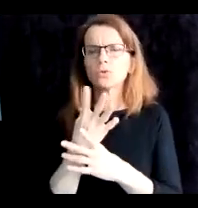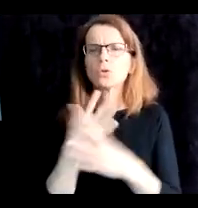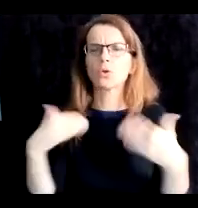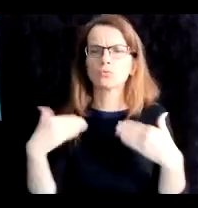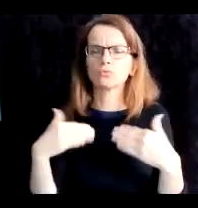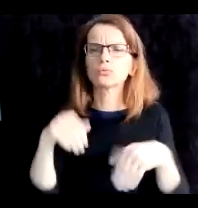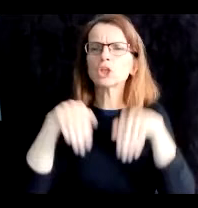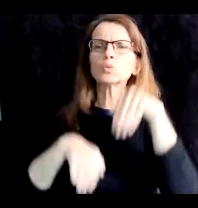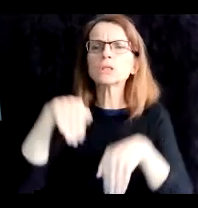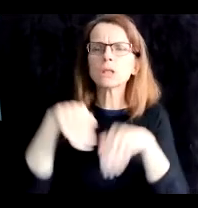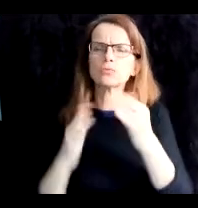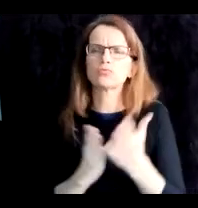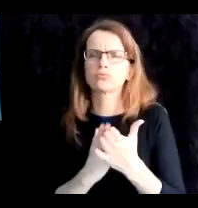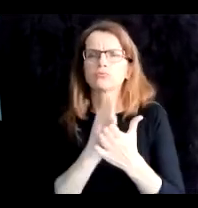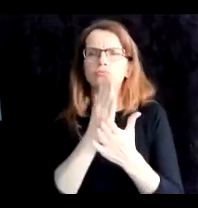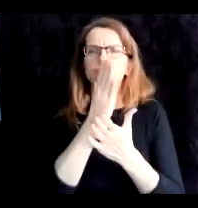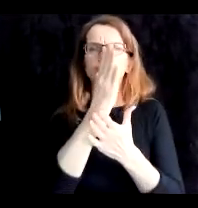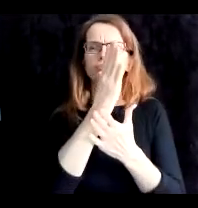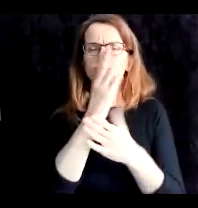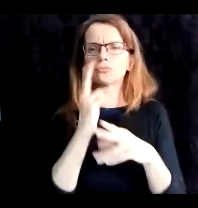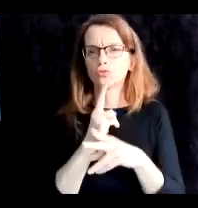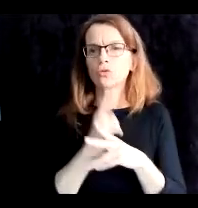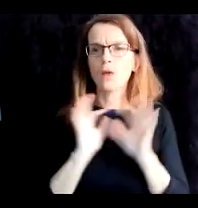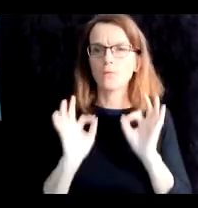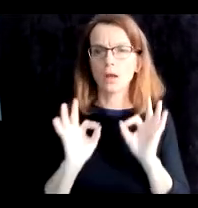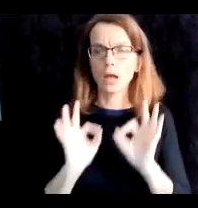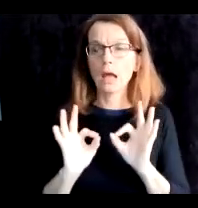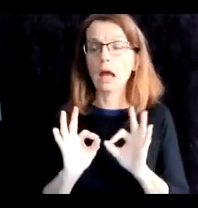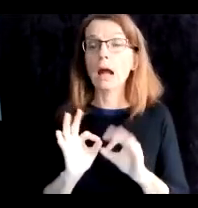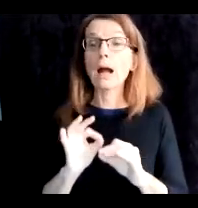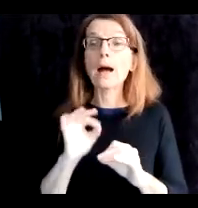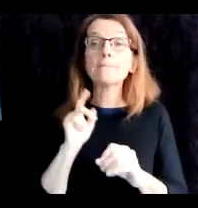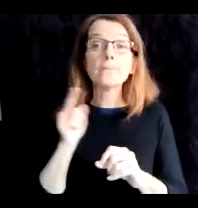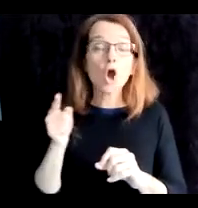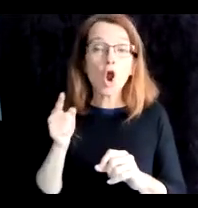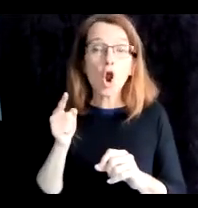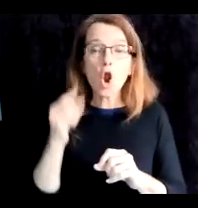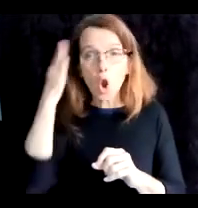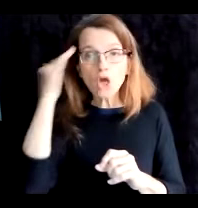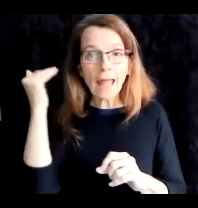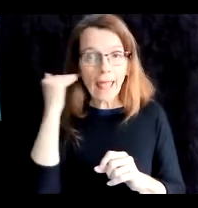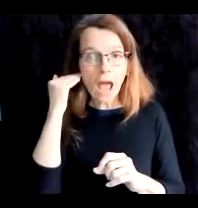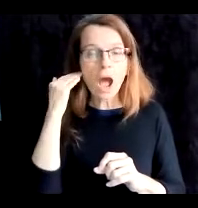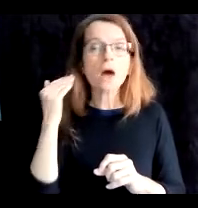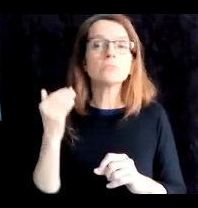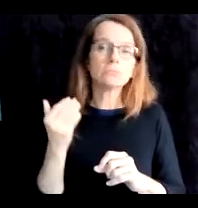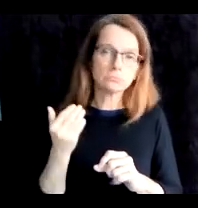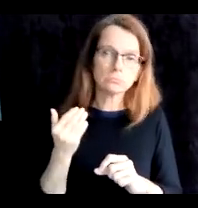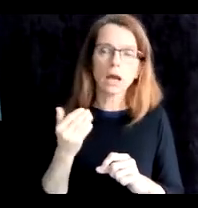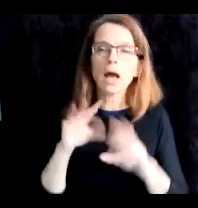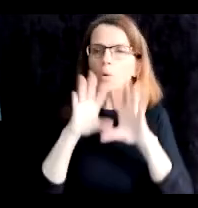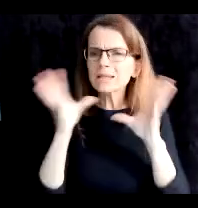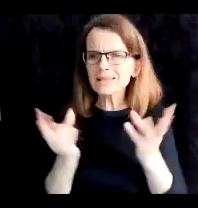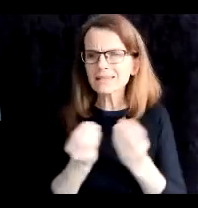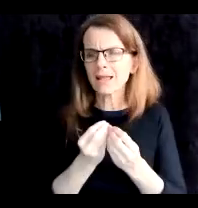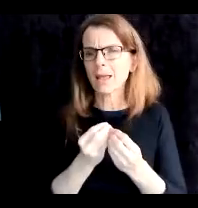their results in PISA and PIAC. But at the same time, there is a high price that they are paying for that, and for the education system